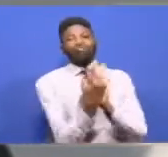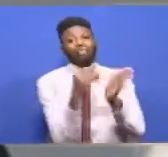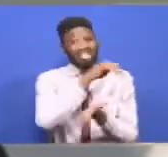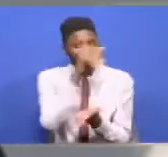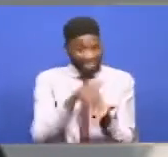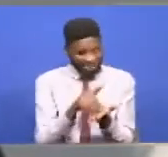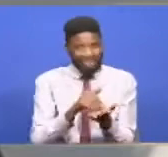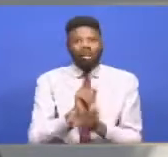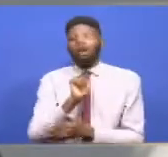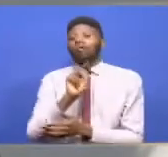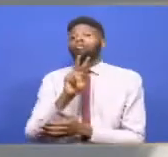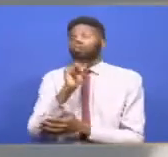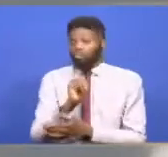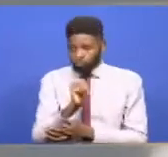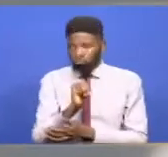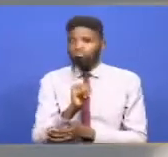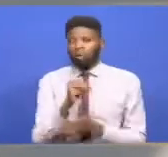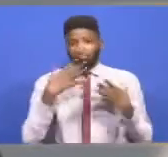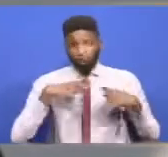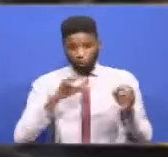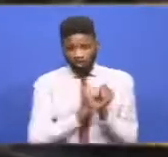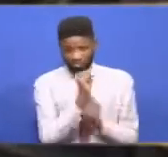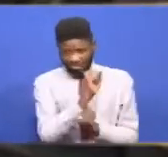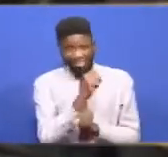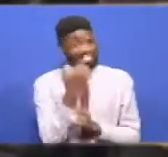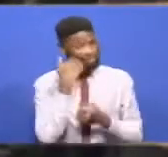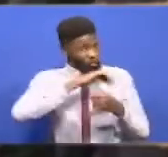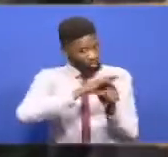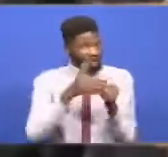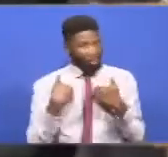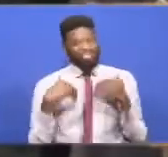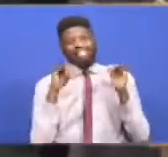is where the 15 positives are.